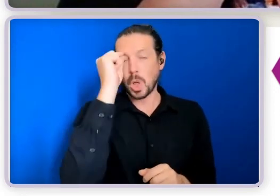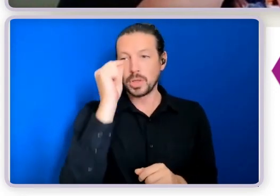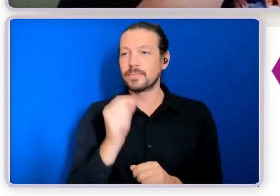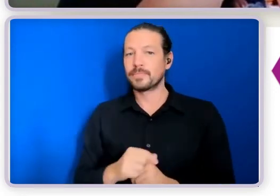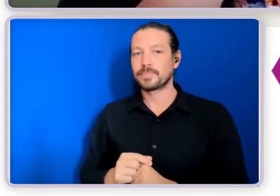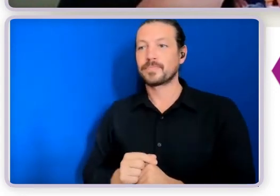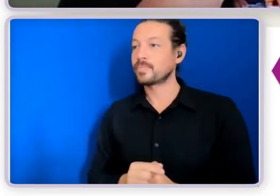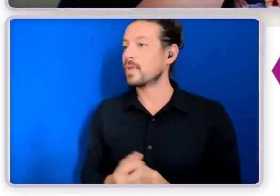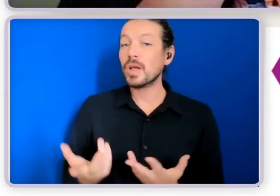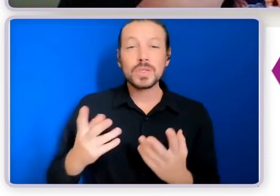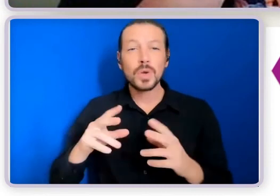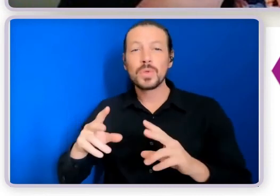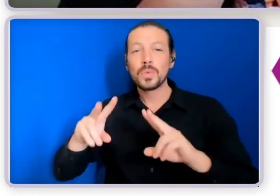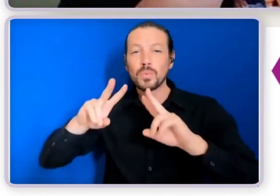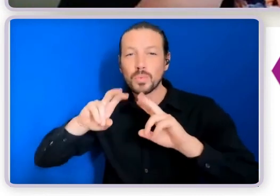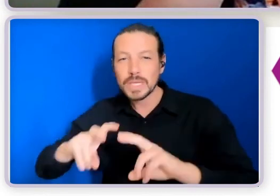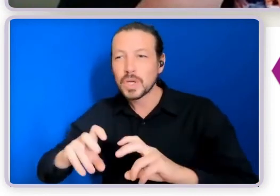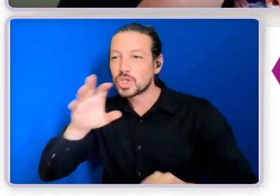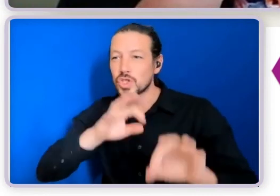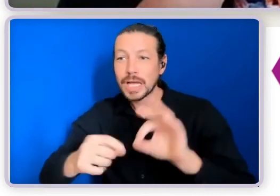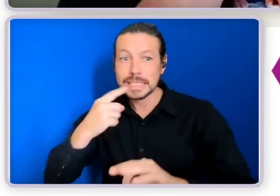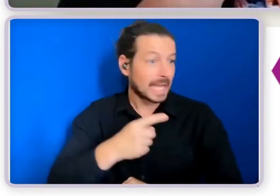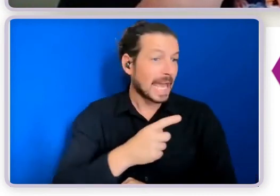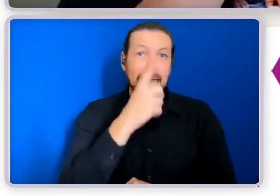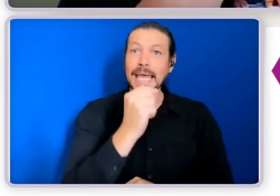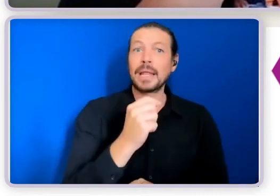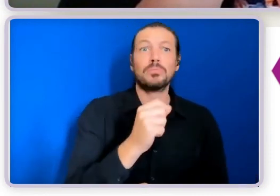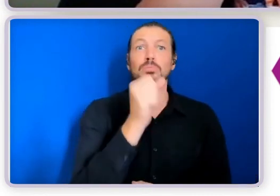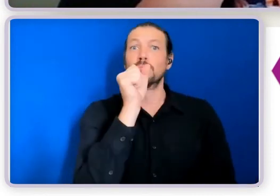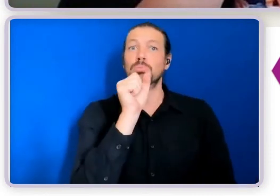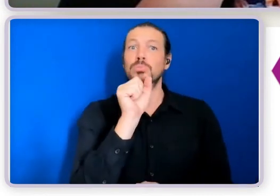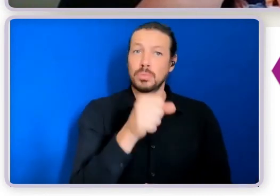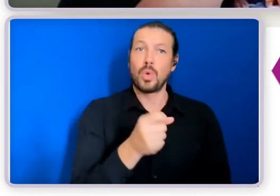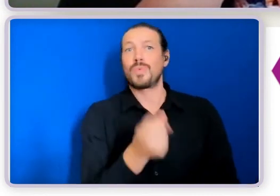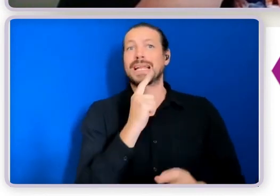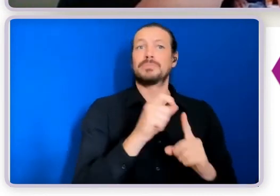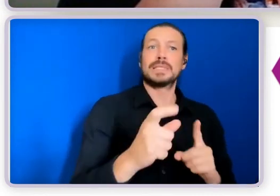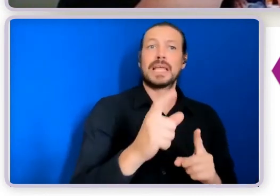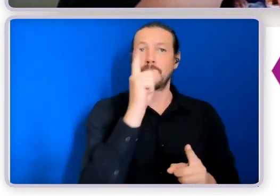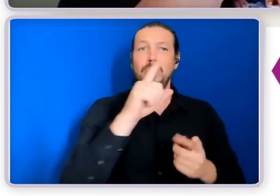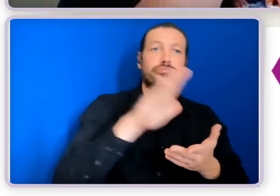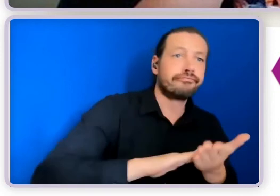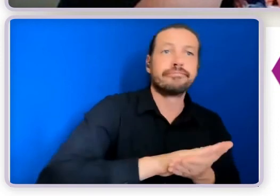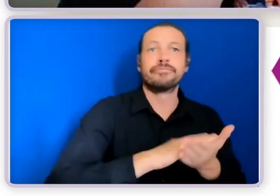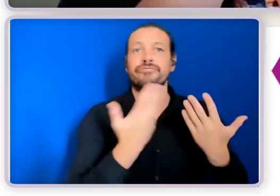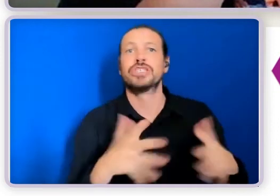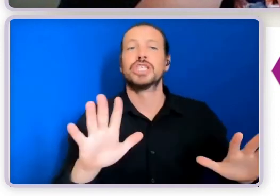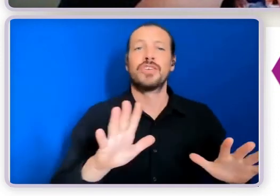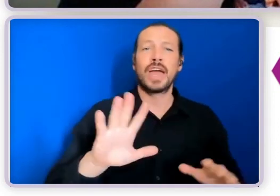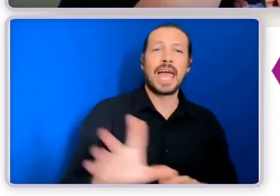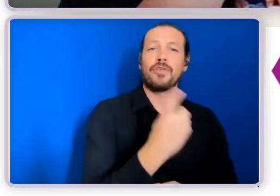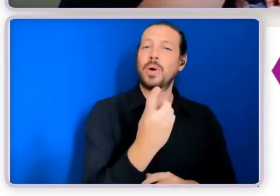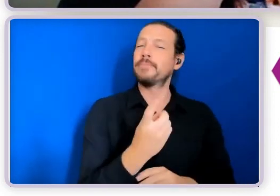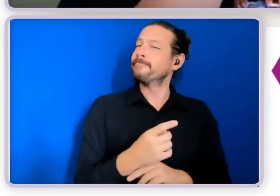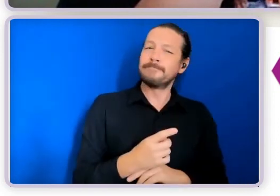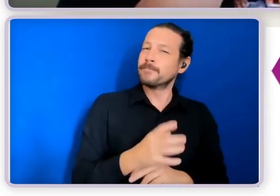every single person, because there might be people with such complex physical, psychosocial